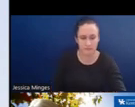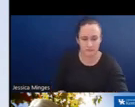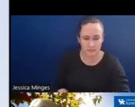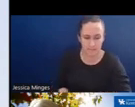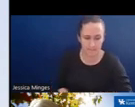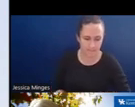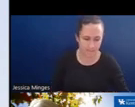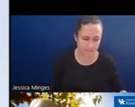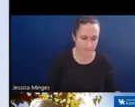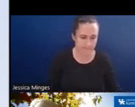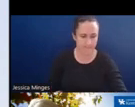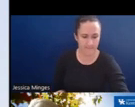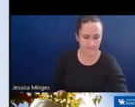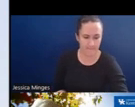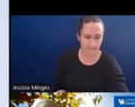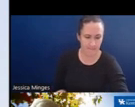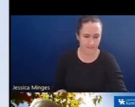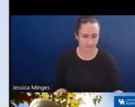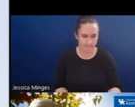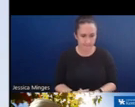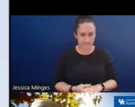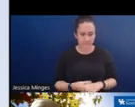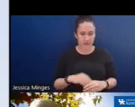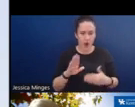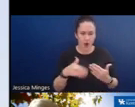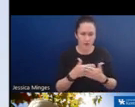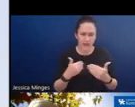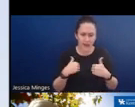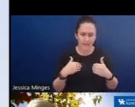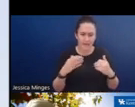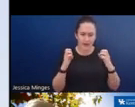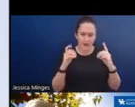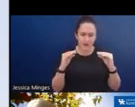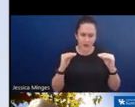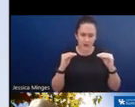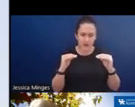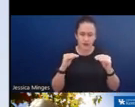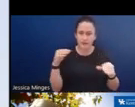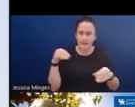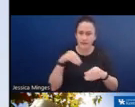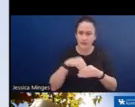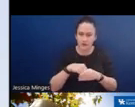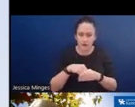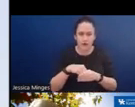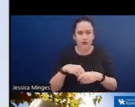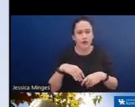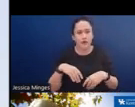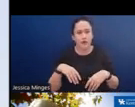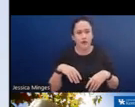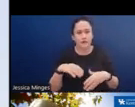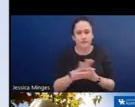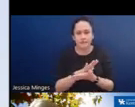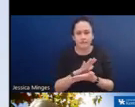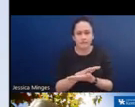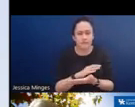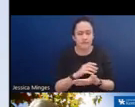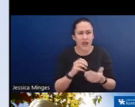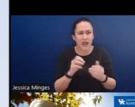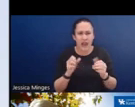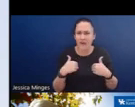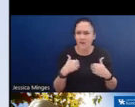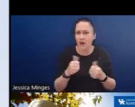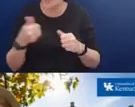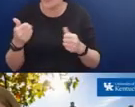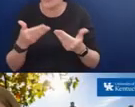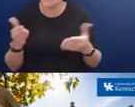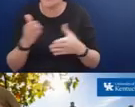So all of them have an educational insert, and I'm happy to share those. My last slide is about things I can kind of share with the group if you want me to send out. I'm happy